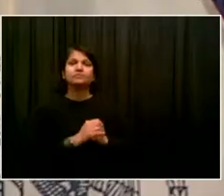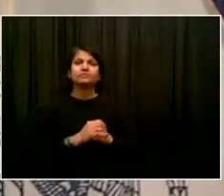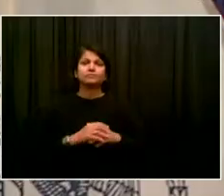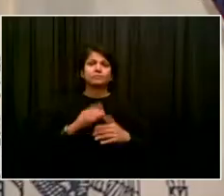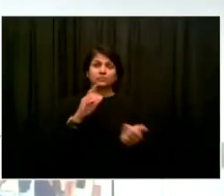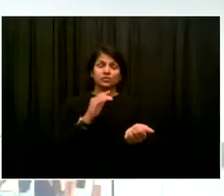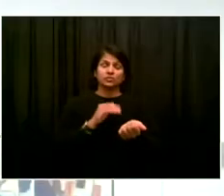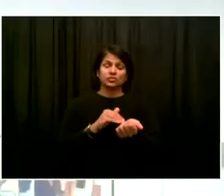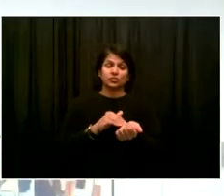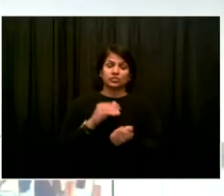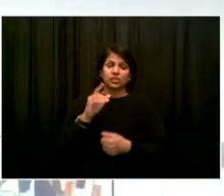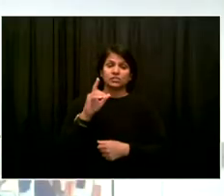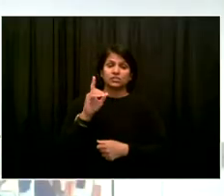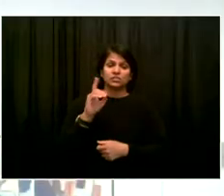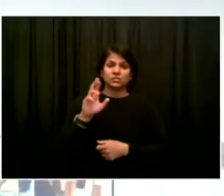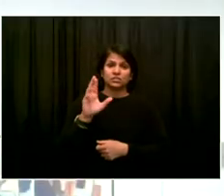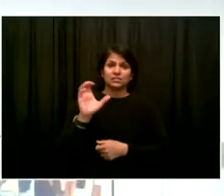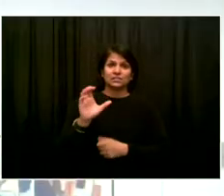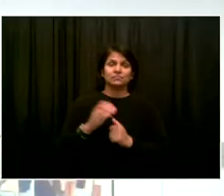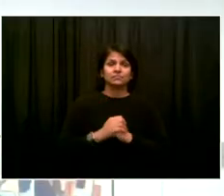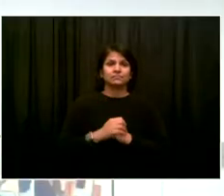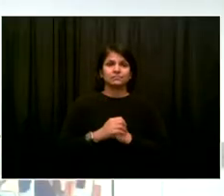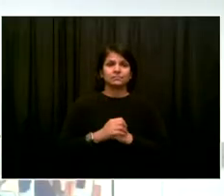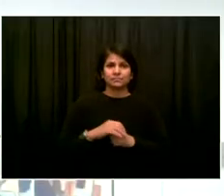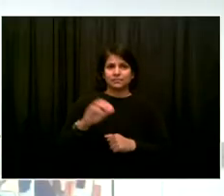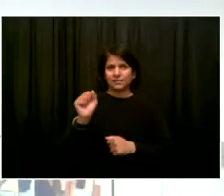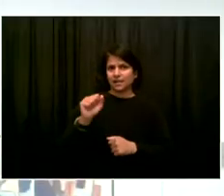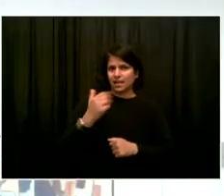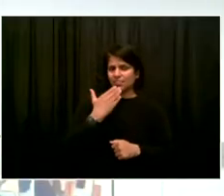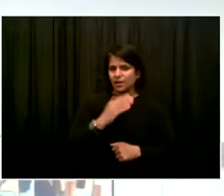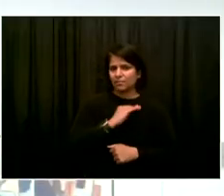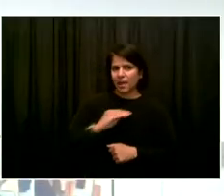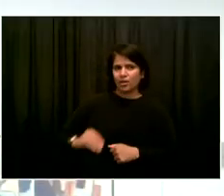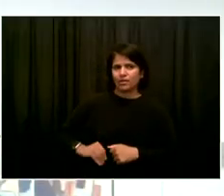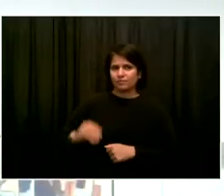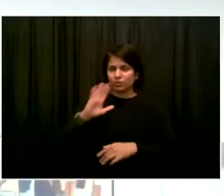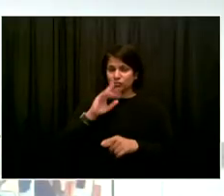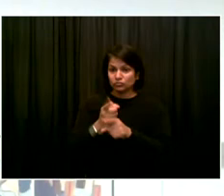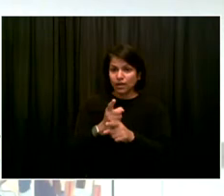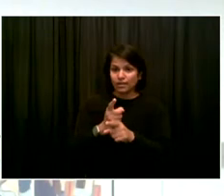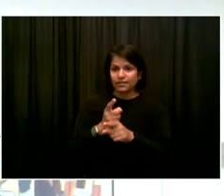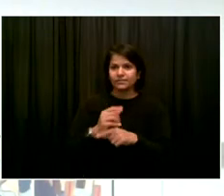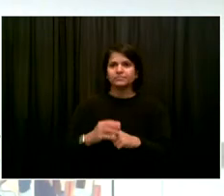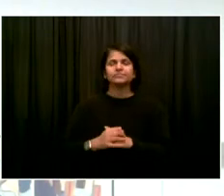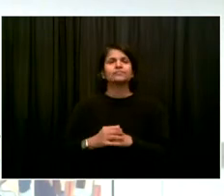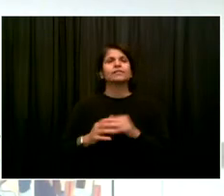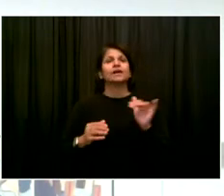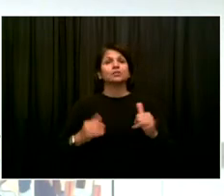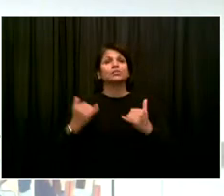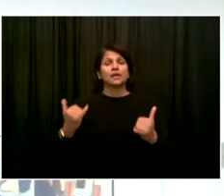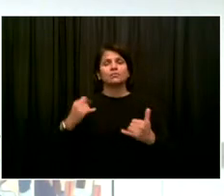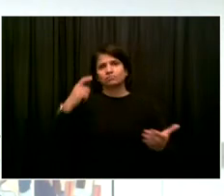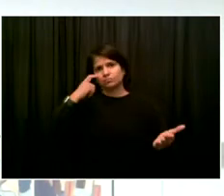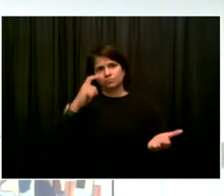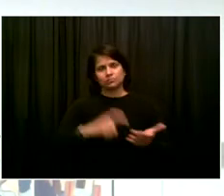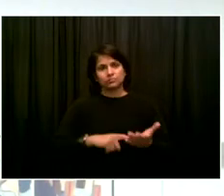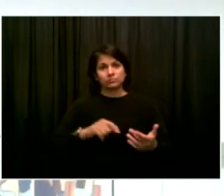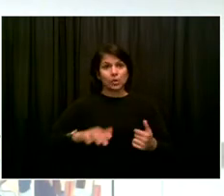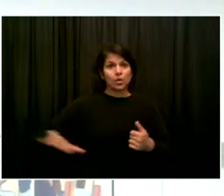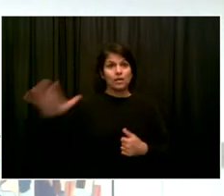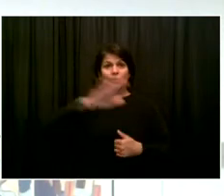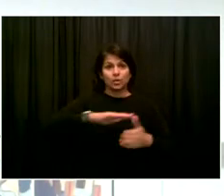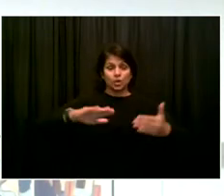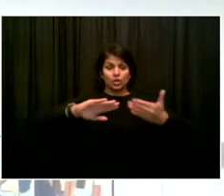to underline the point that you made, which is that we are seeing significant levels of community transmission, of course, and that's what